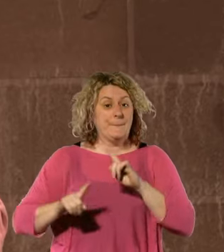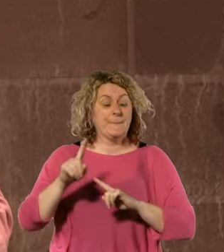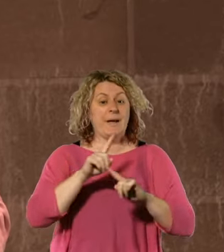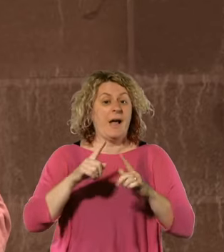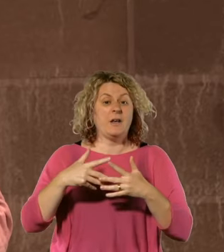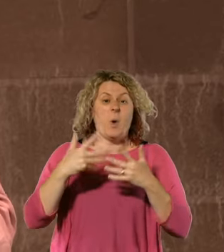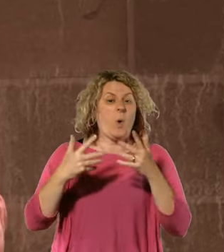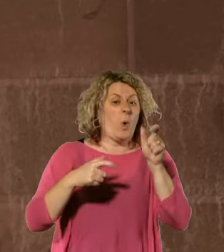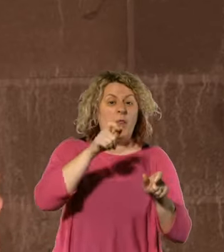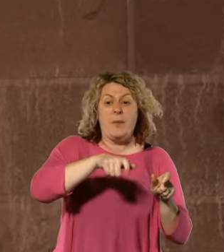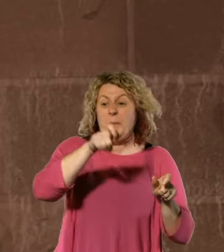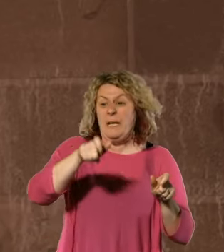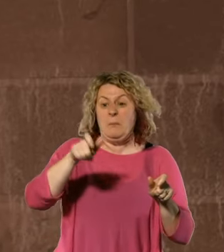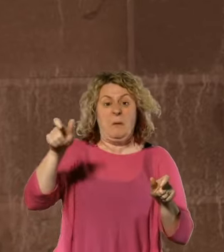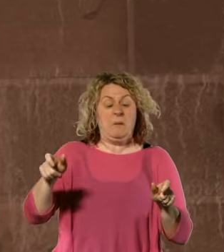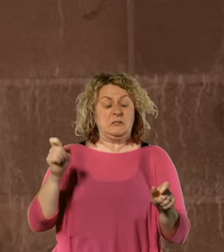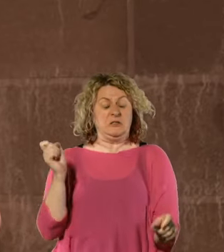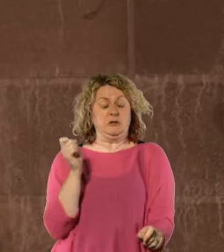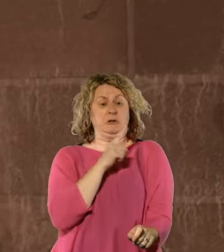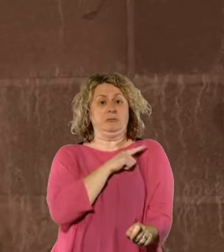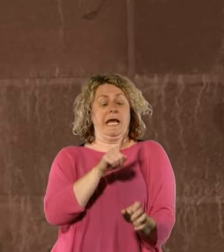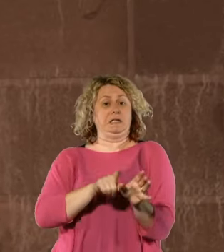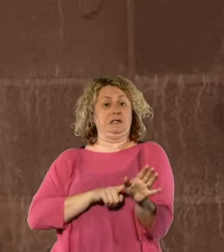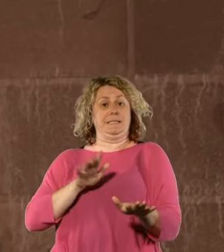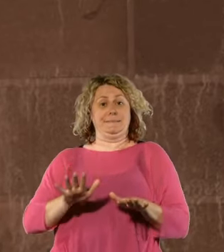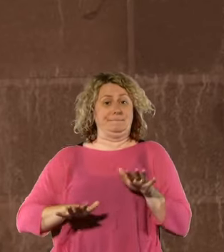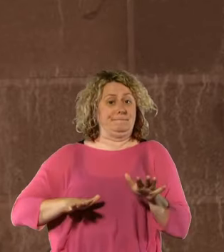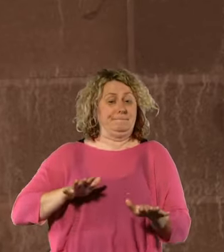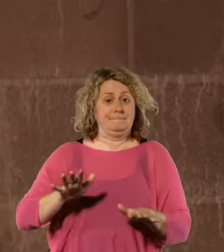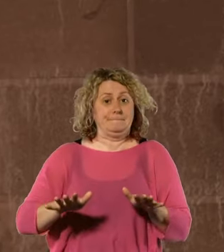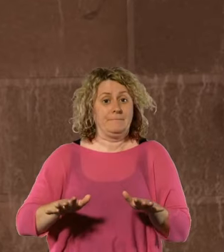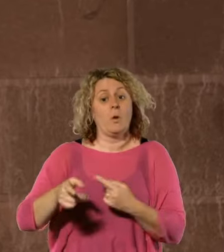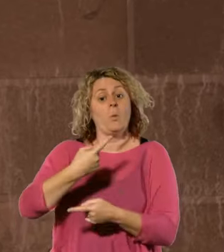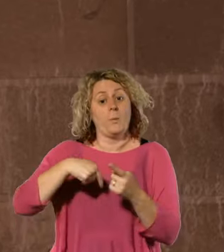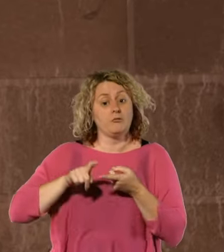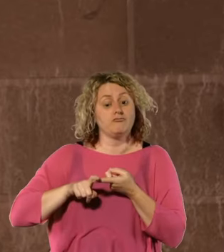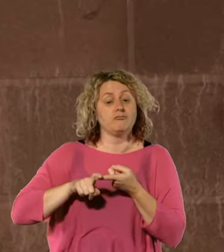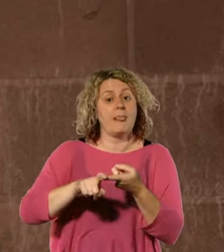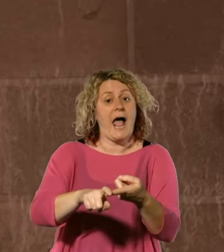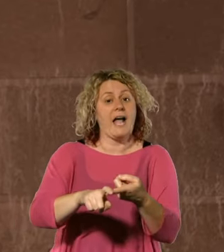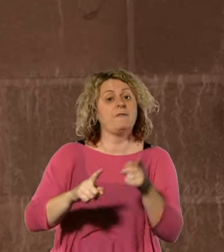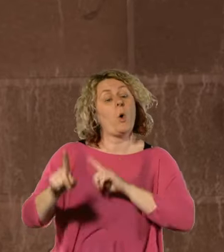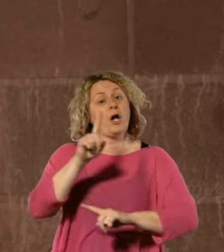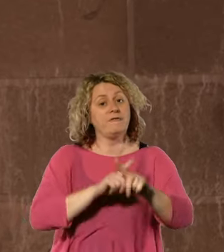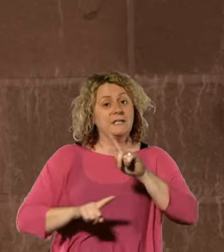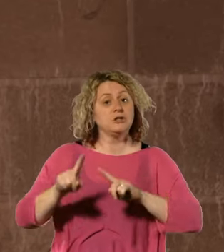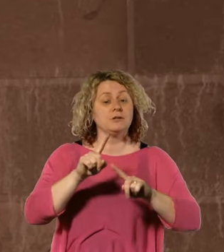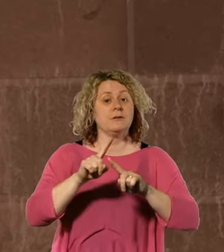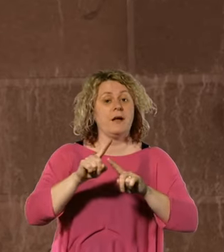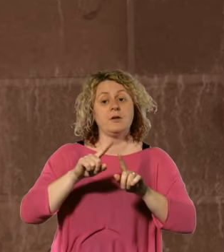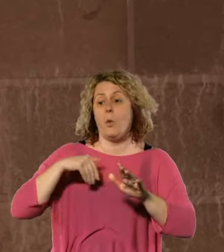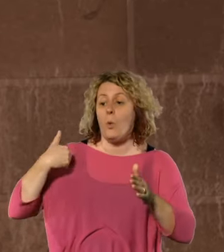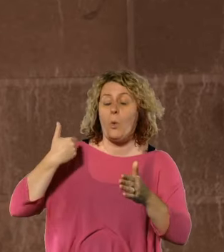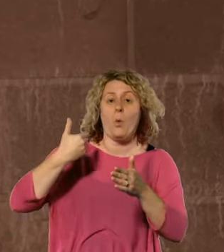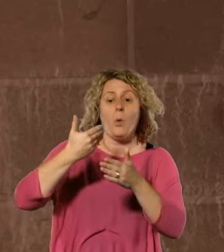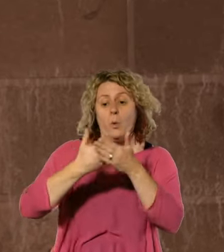year. We rely for our convention and our year-round teaching and training ministries on your support, which we